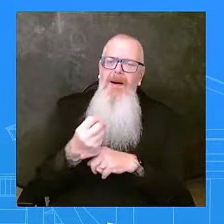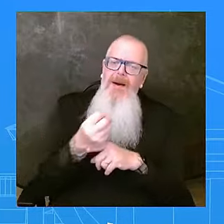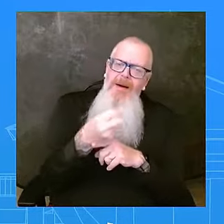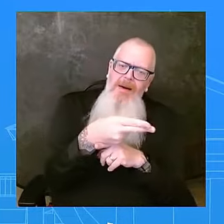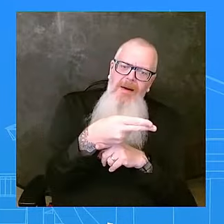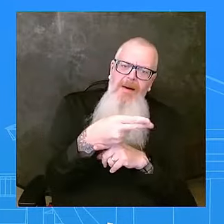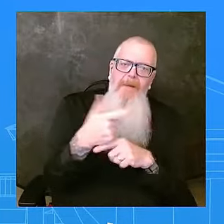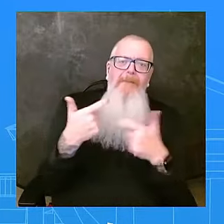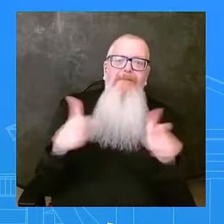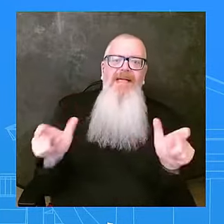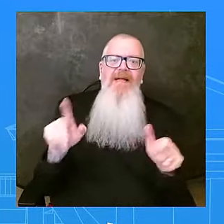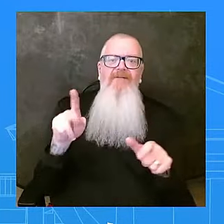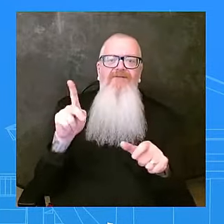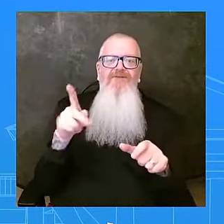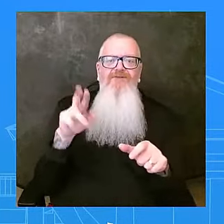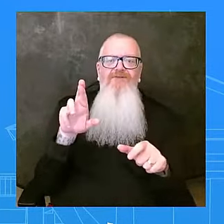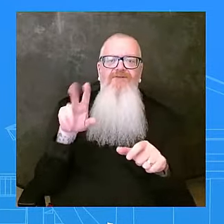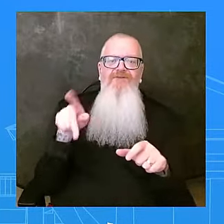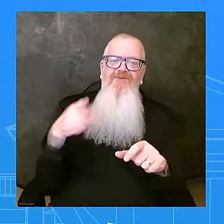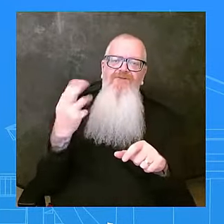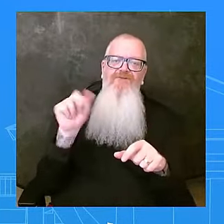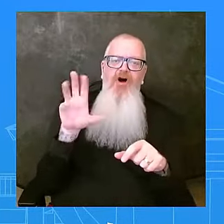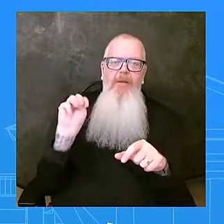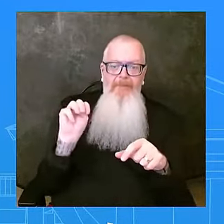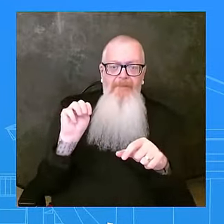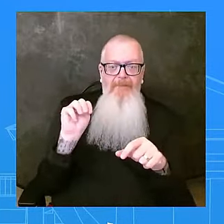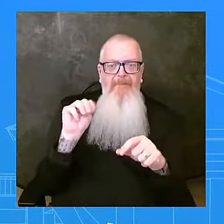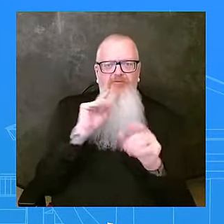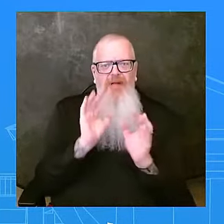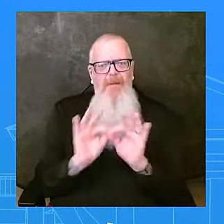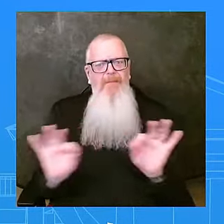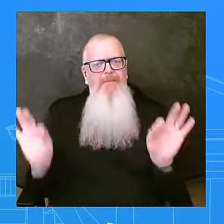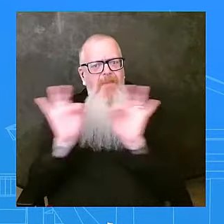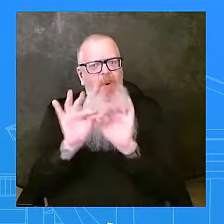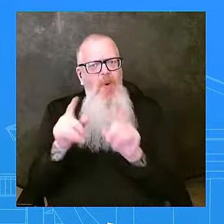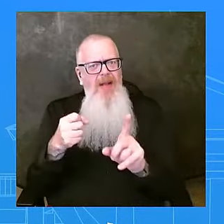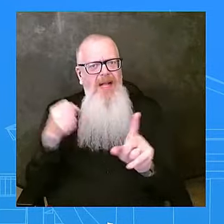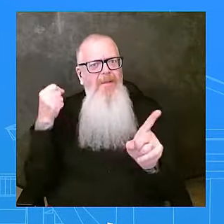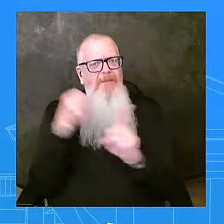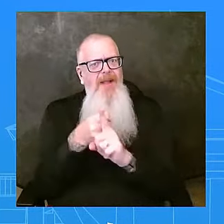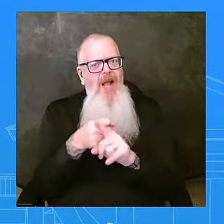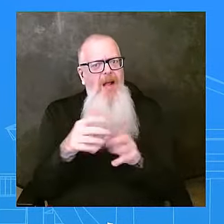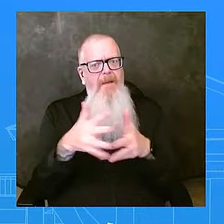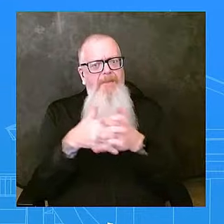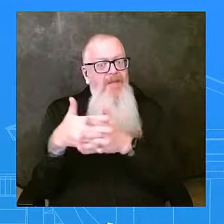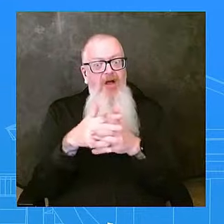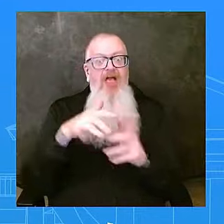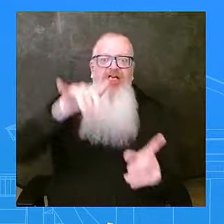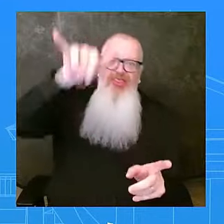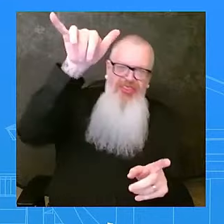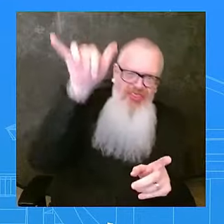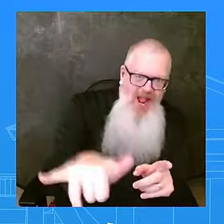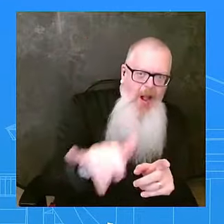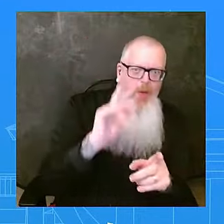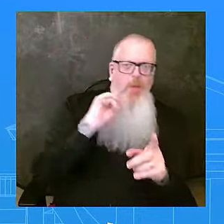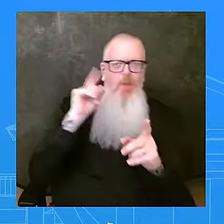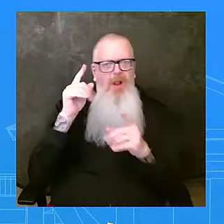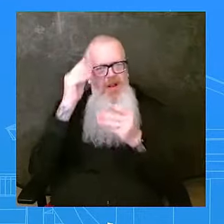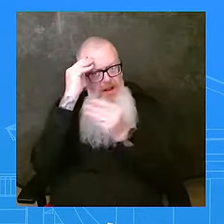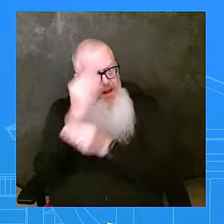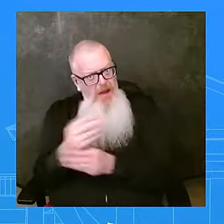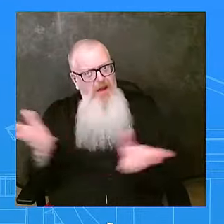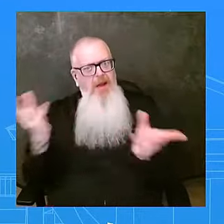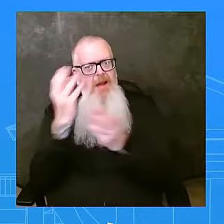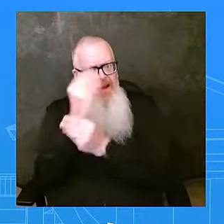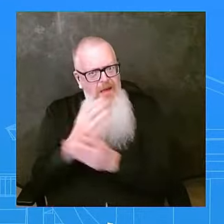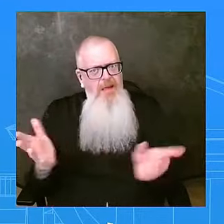no-goes. That matters. That matters to Americans. So we're just going to have to continue to talk about it, let Americans know. I can't speak to the campaign